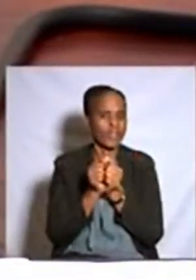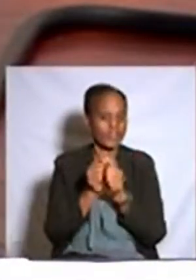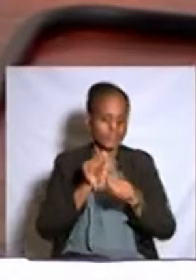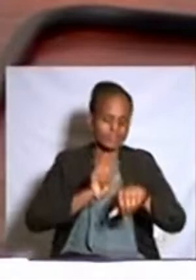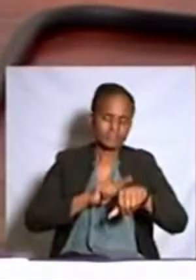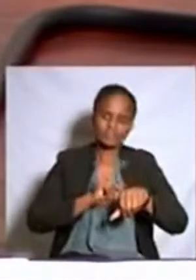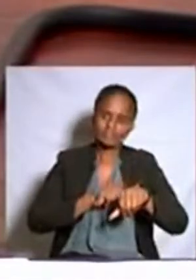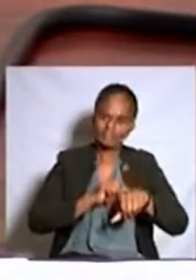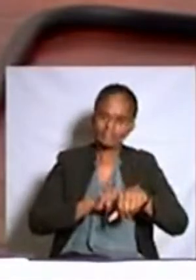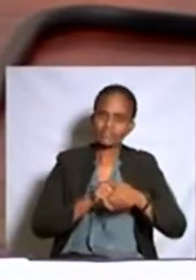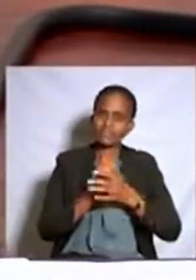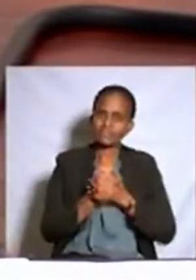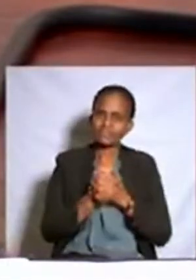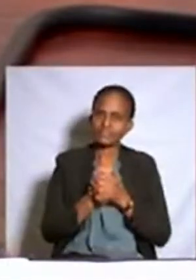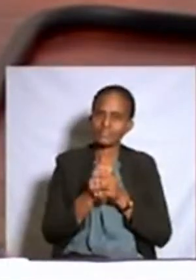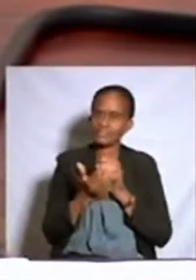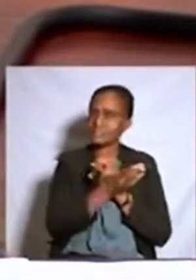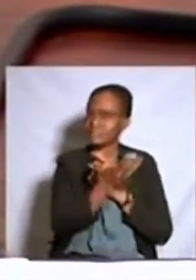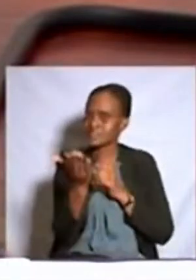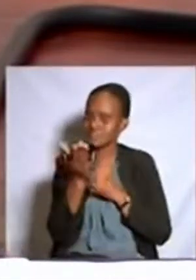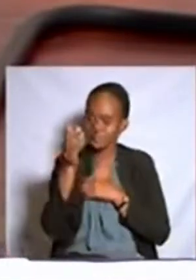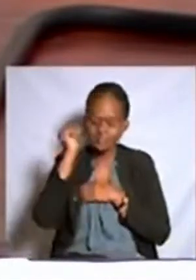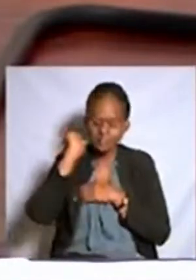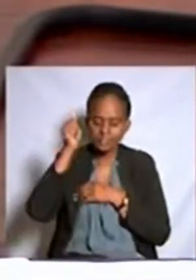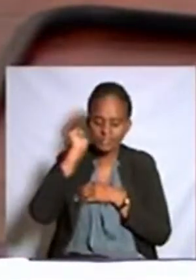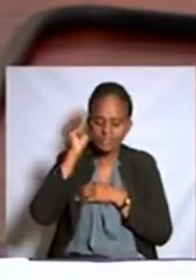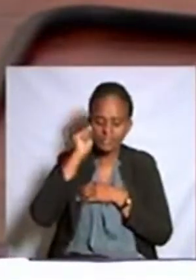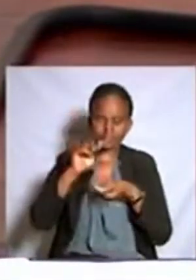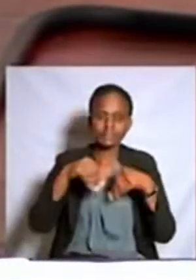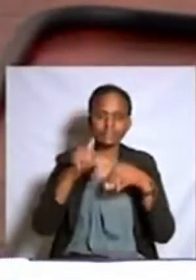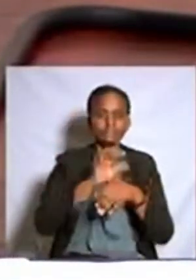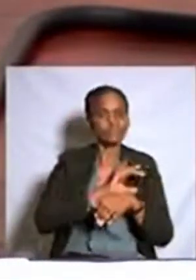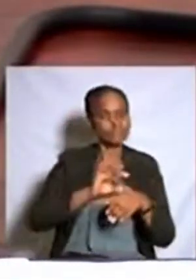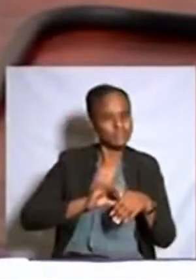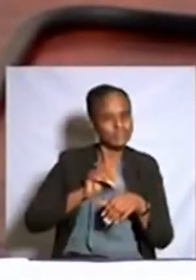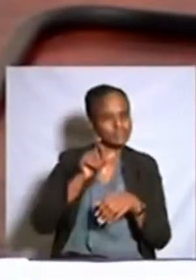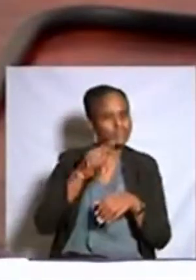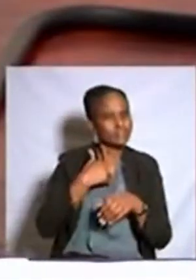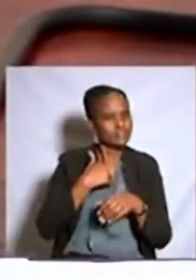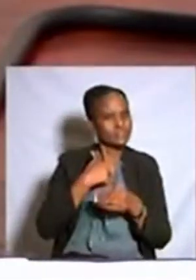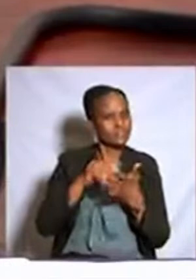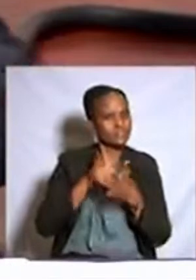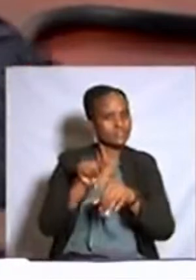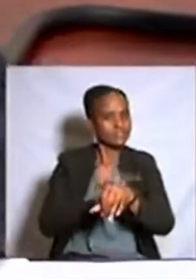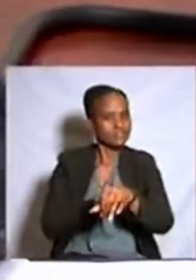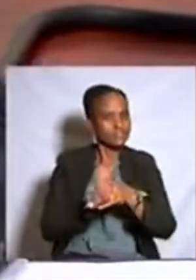period that the assignment you give to these law firms take?